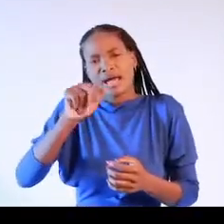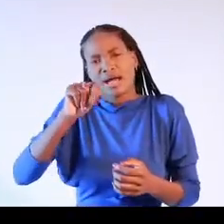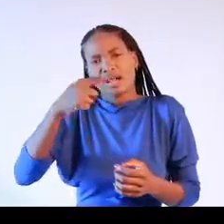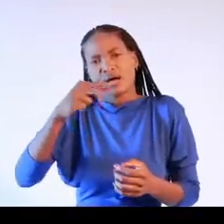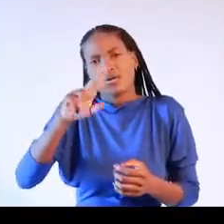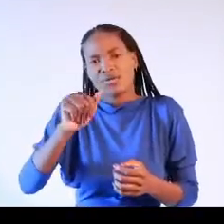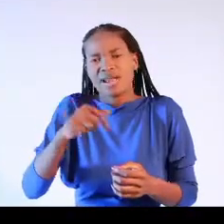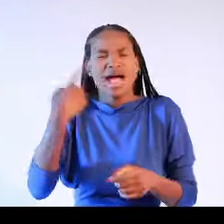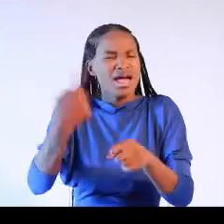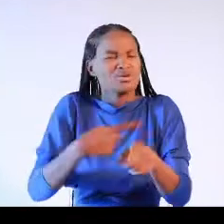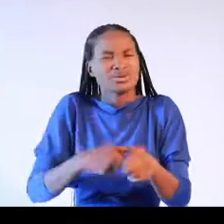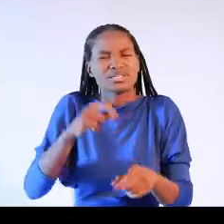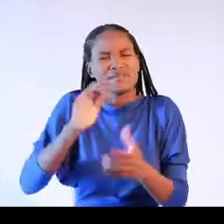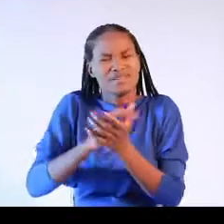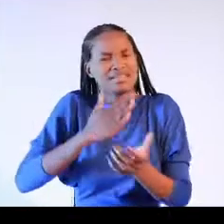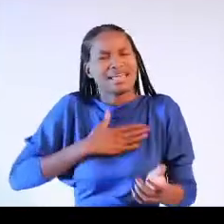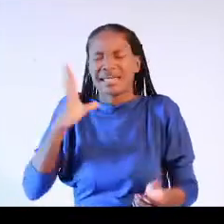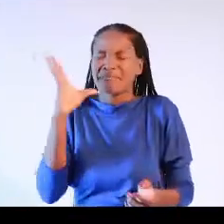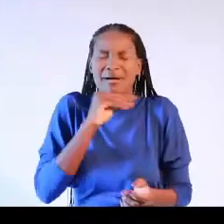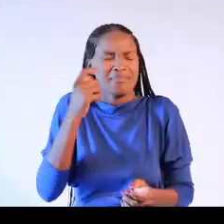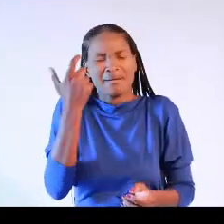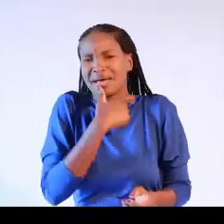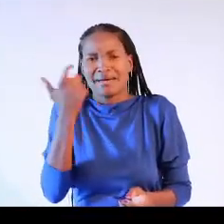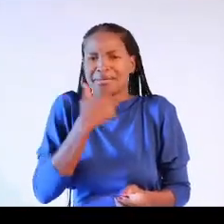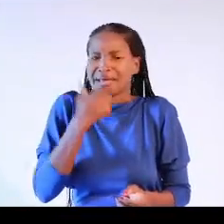she is so funny and always makes me laugh.